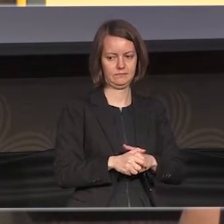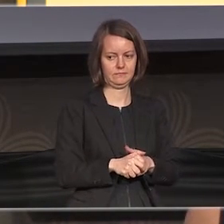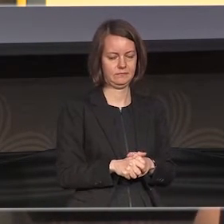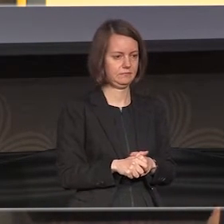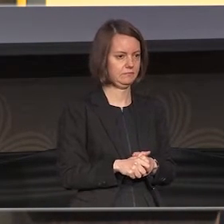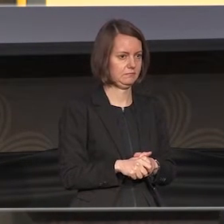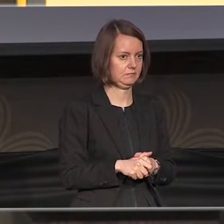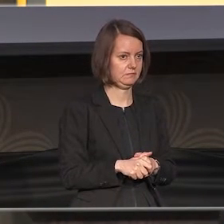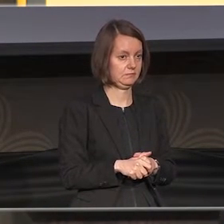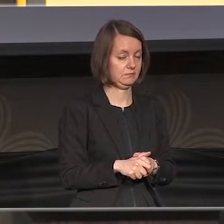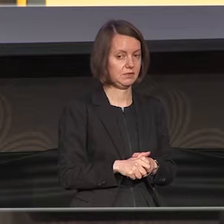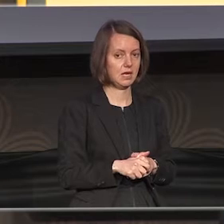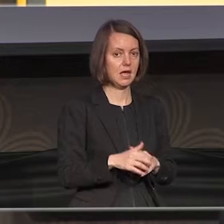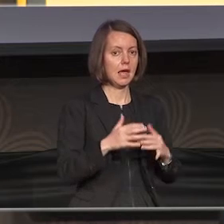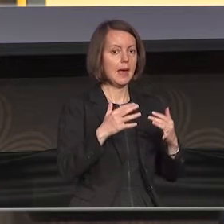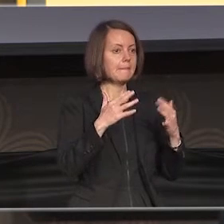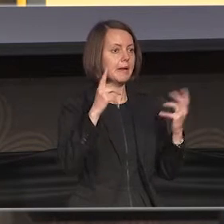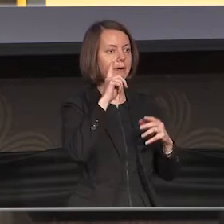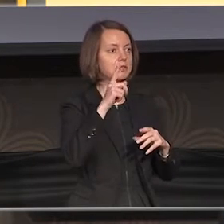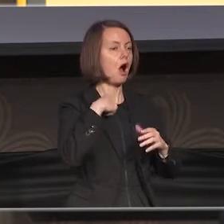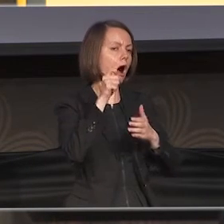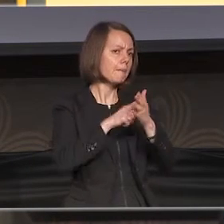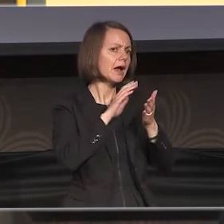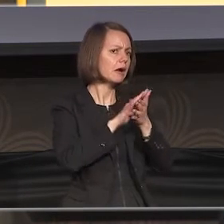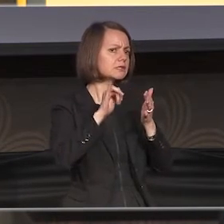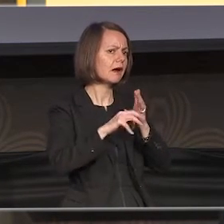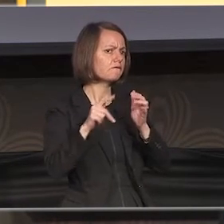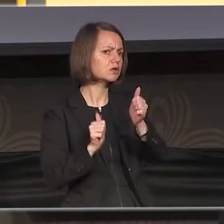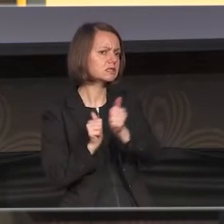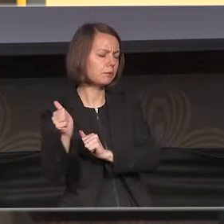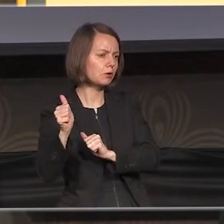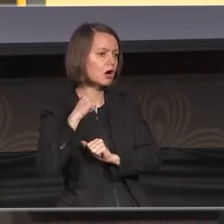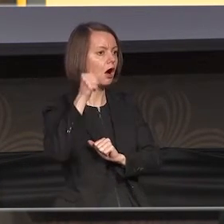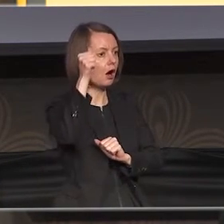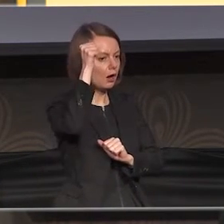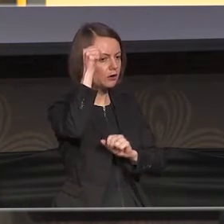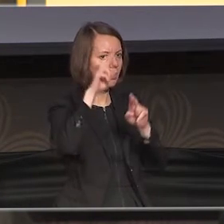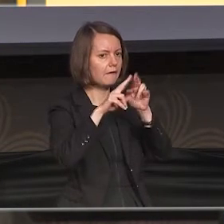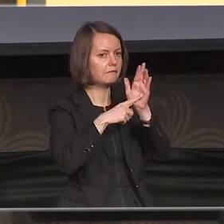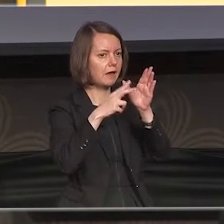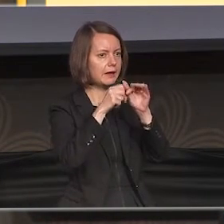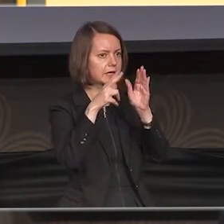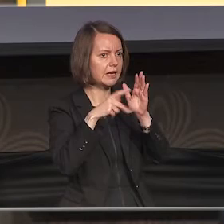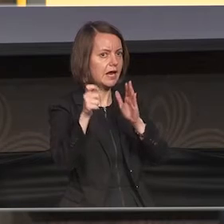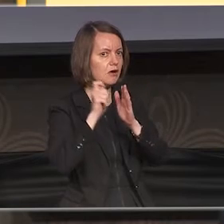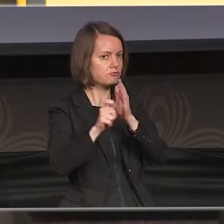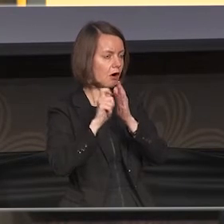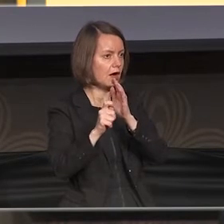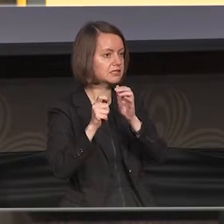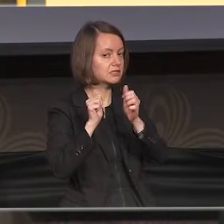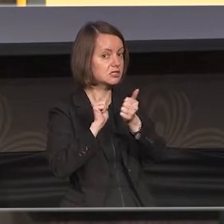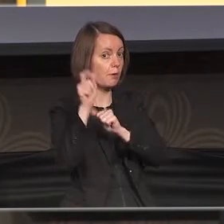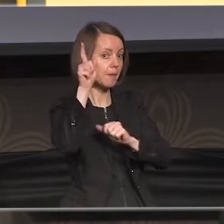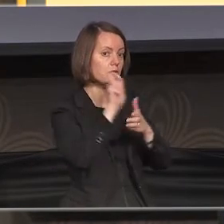I can't tell you how many people say I buy it with the sports pages. Now, Martin Flanagan is the best sports writer in this country, and he writes for The Age.